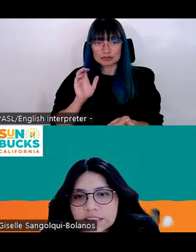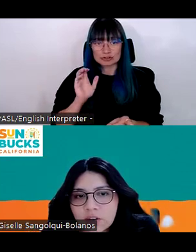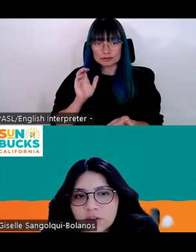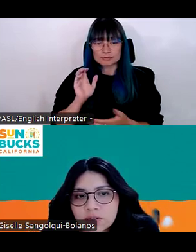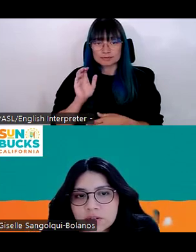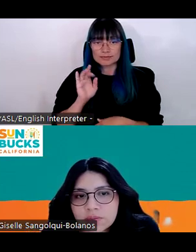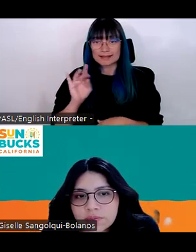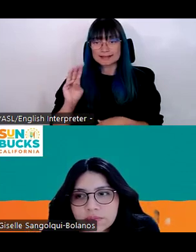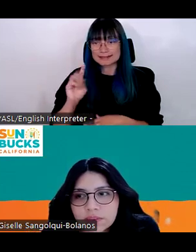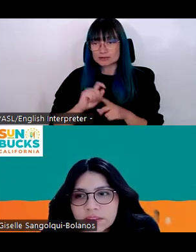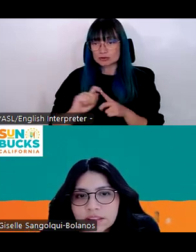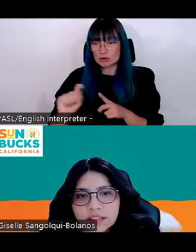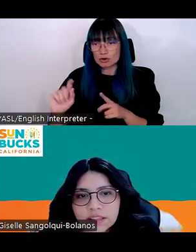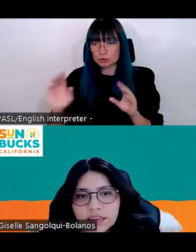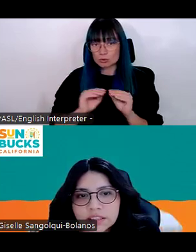24,686 calls.